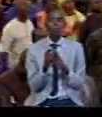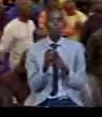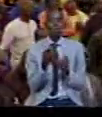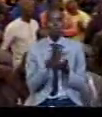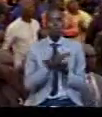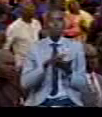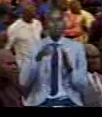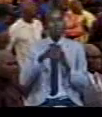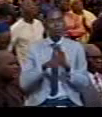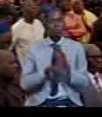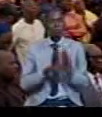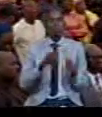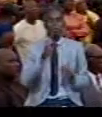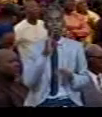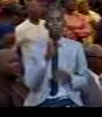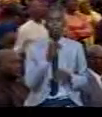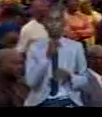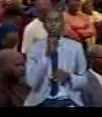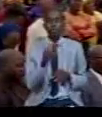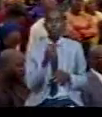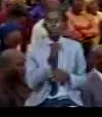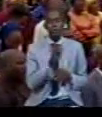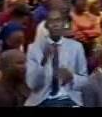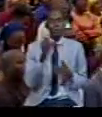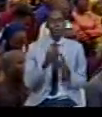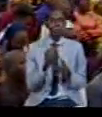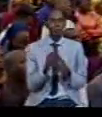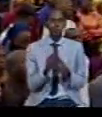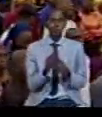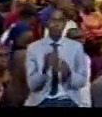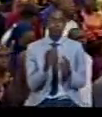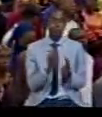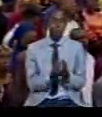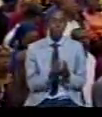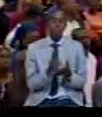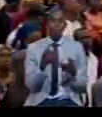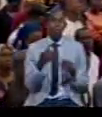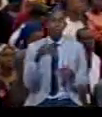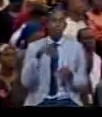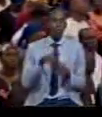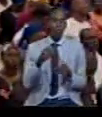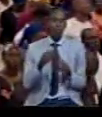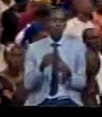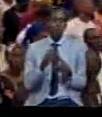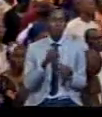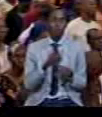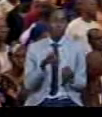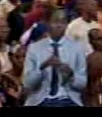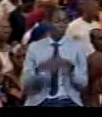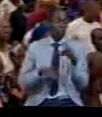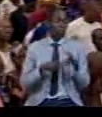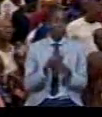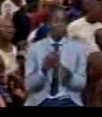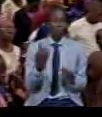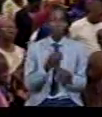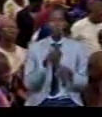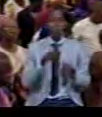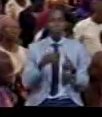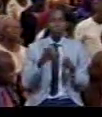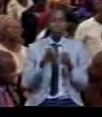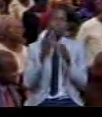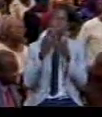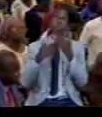Holiness is not a word that comes from the world, but from the kingdom. For sanctified power will come